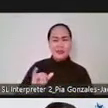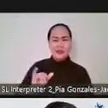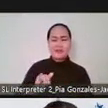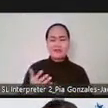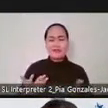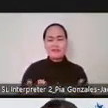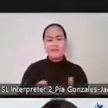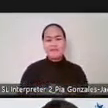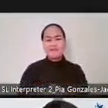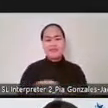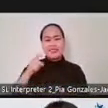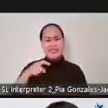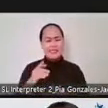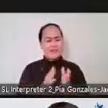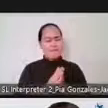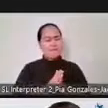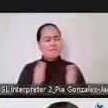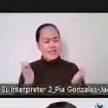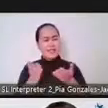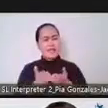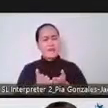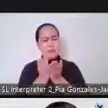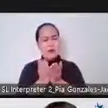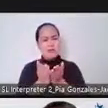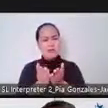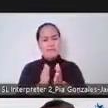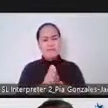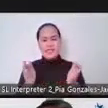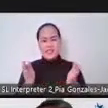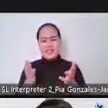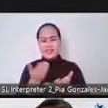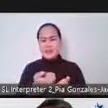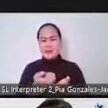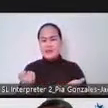We just need big boats in there with the big equipment.